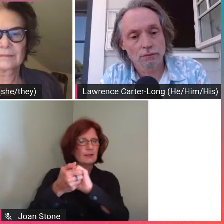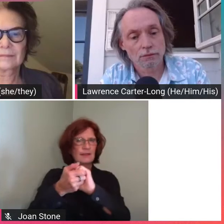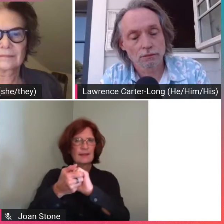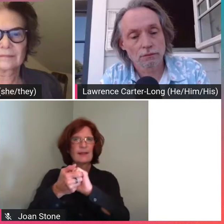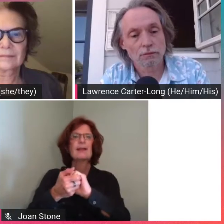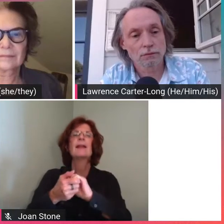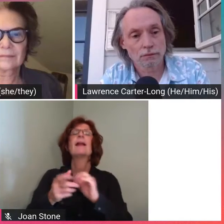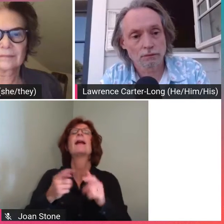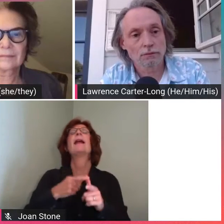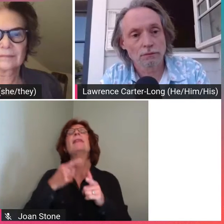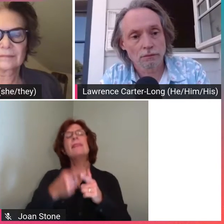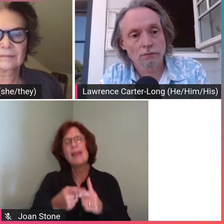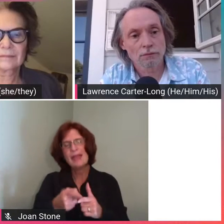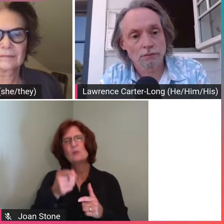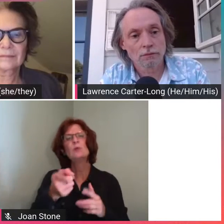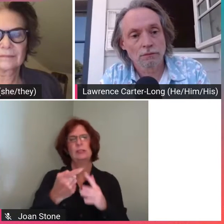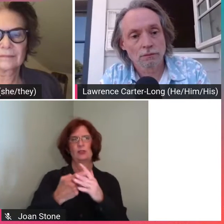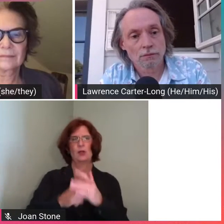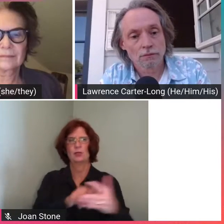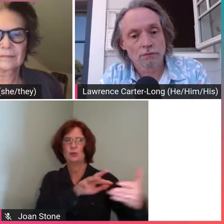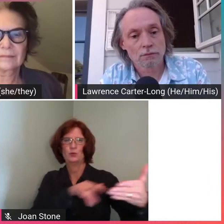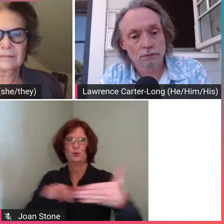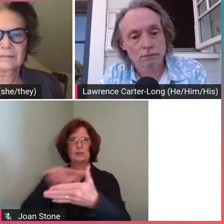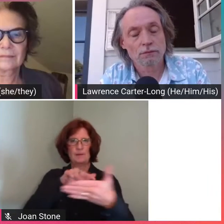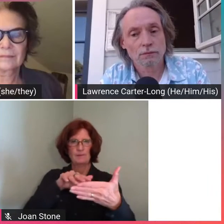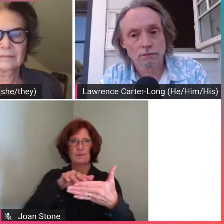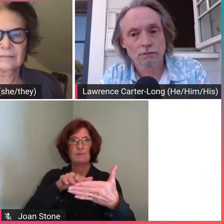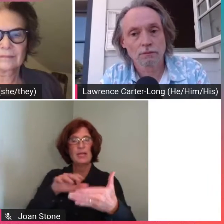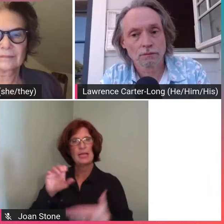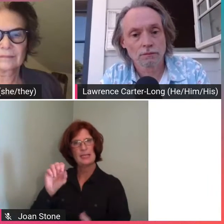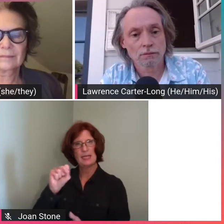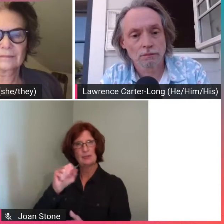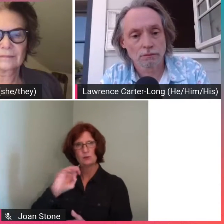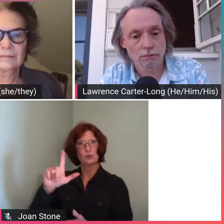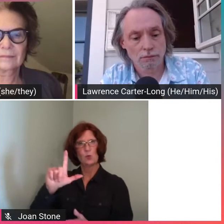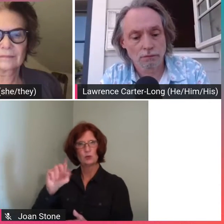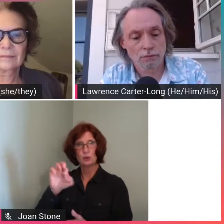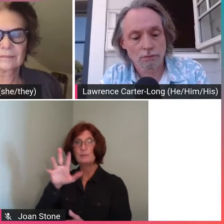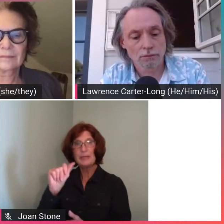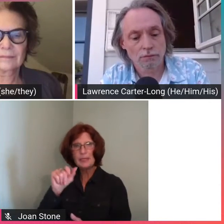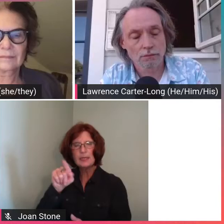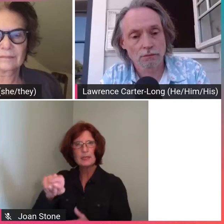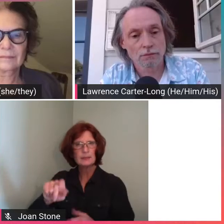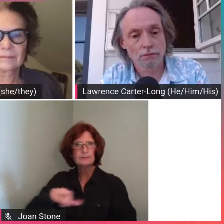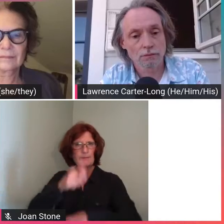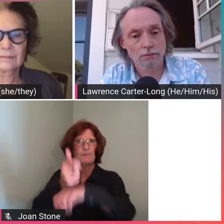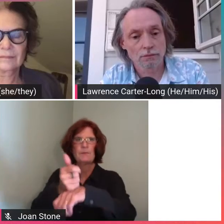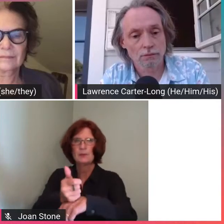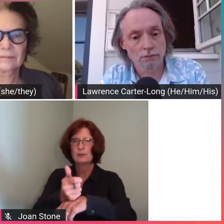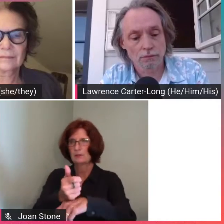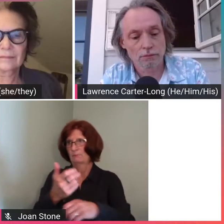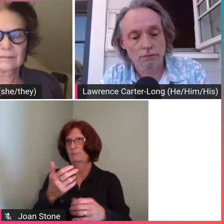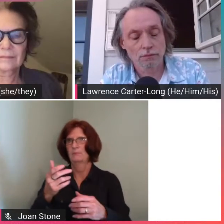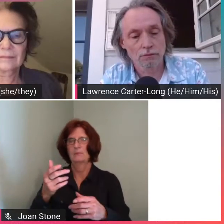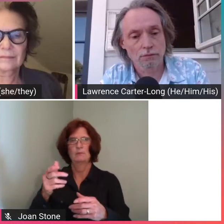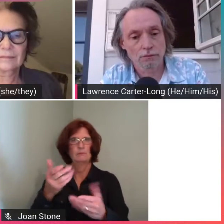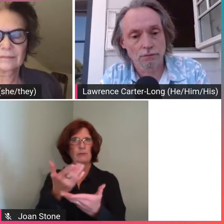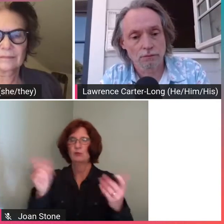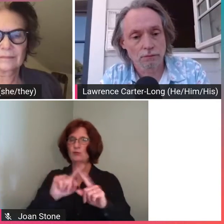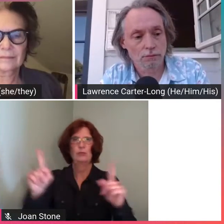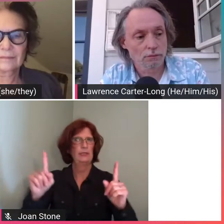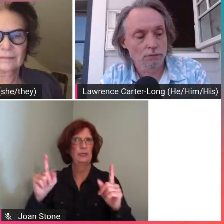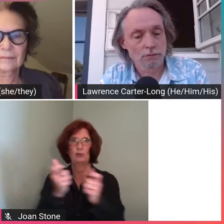scholarship started to come. And then social media started happening and things exploded. Now younger generations,